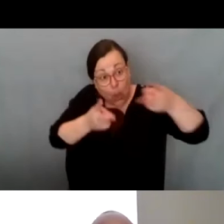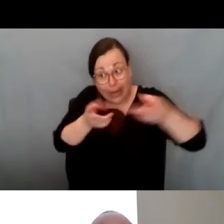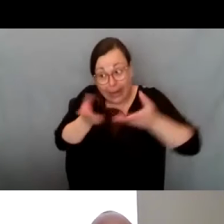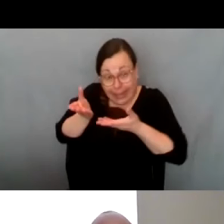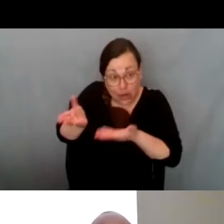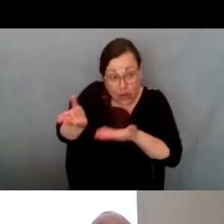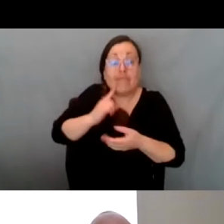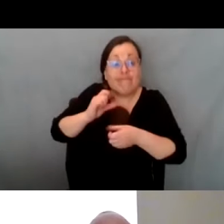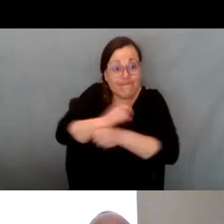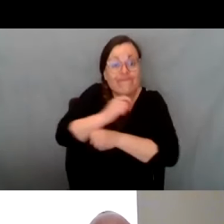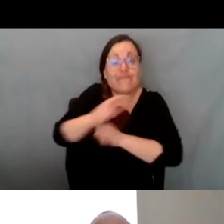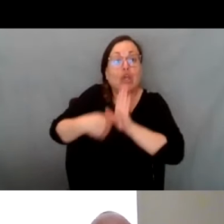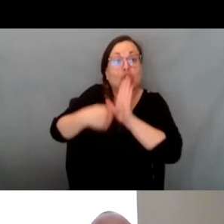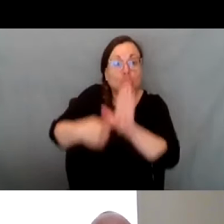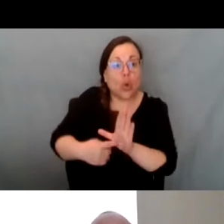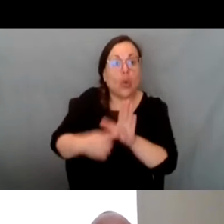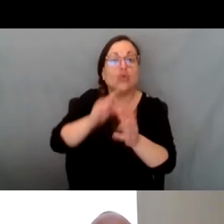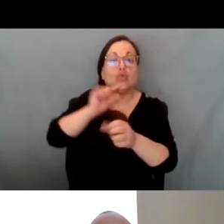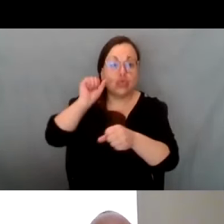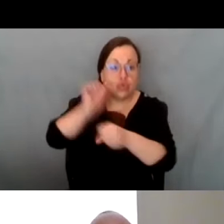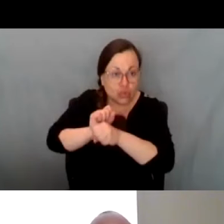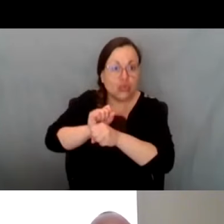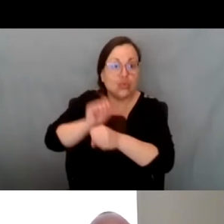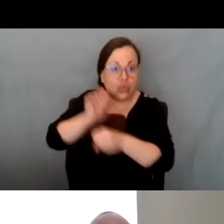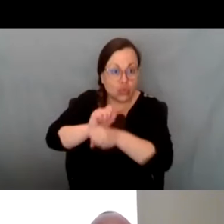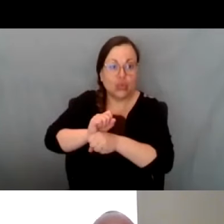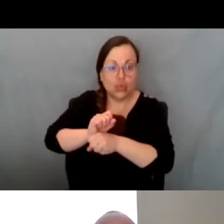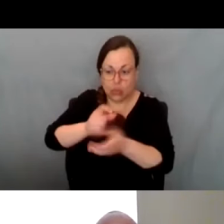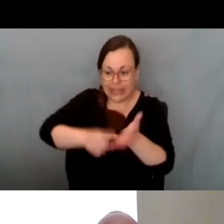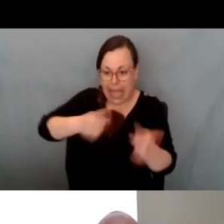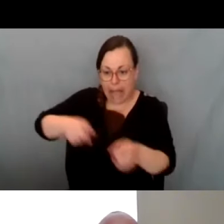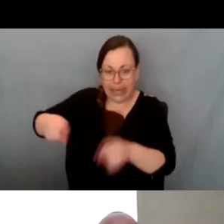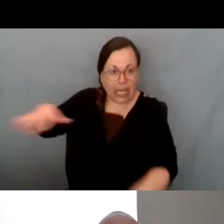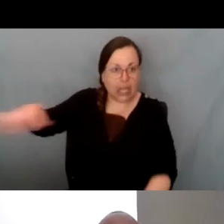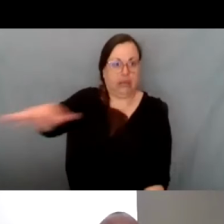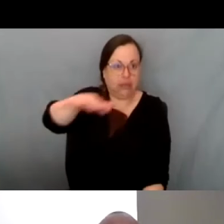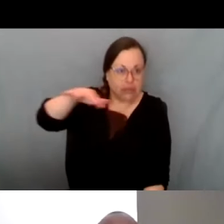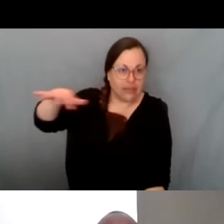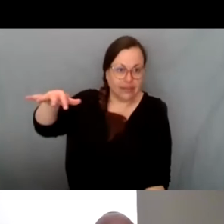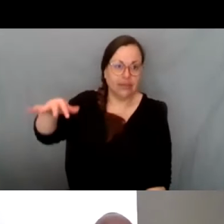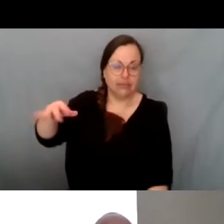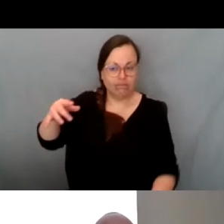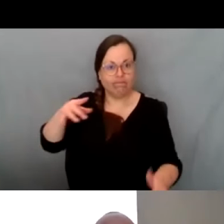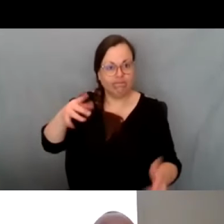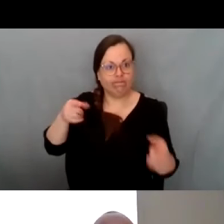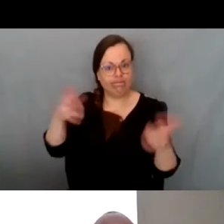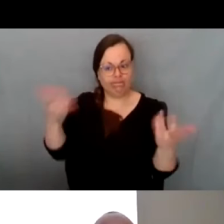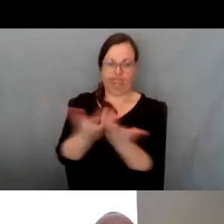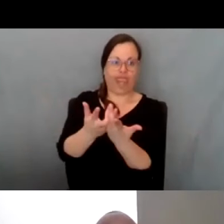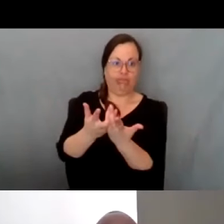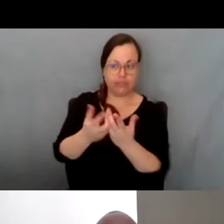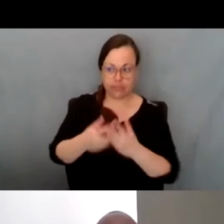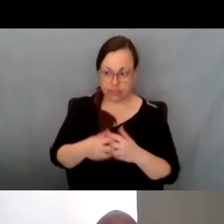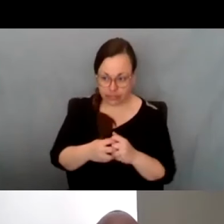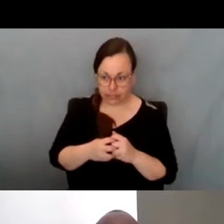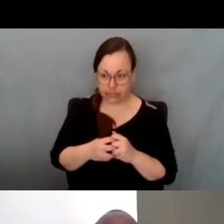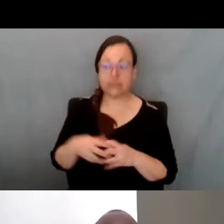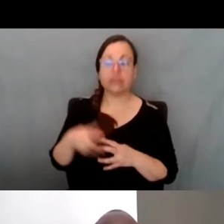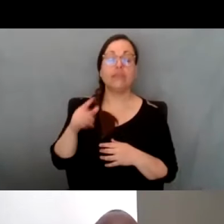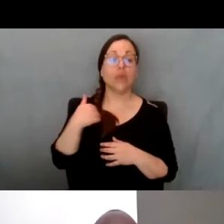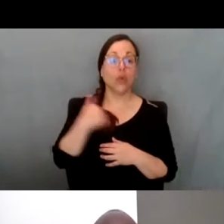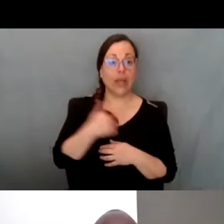reflect really the true preparedness on the ground. So we are following 10 key components that will